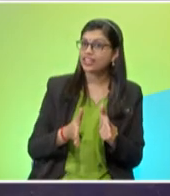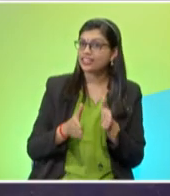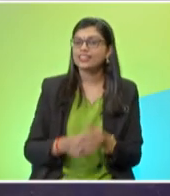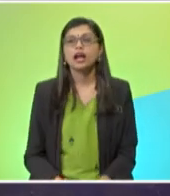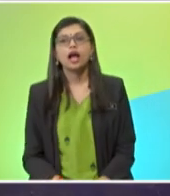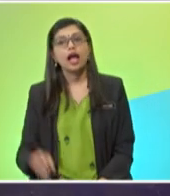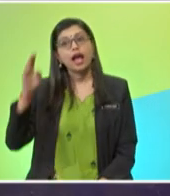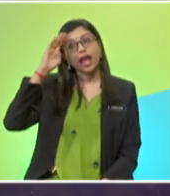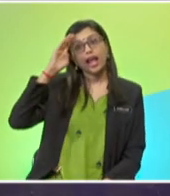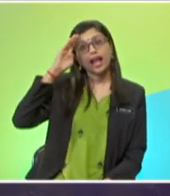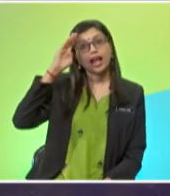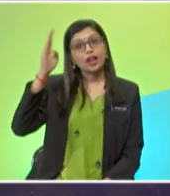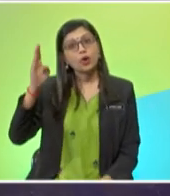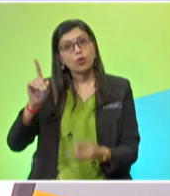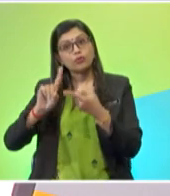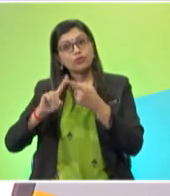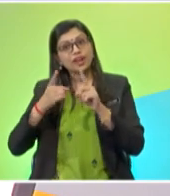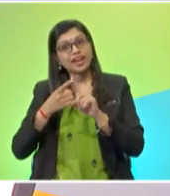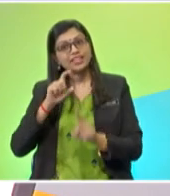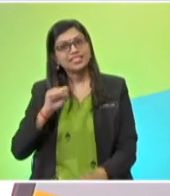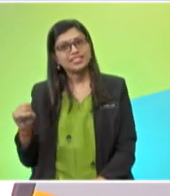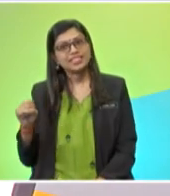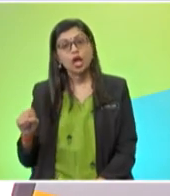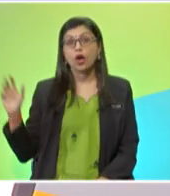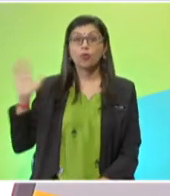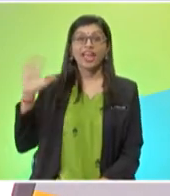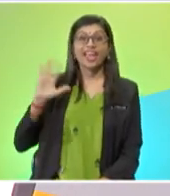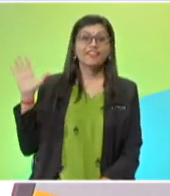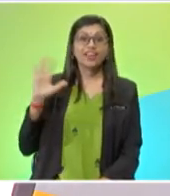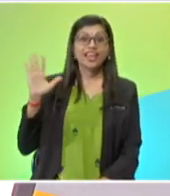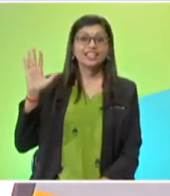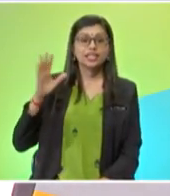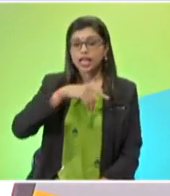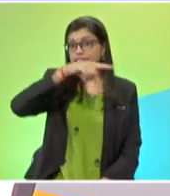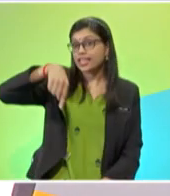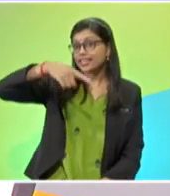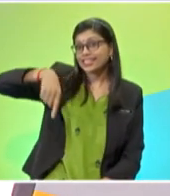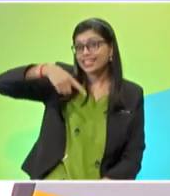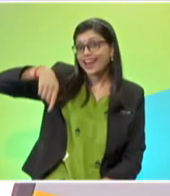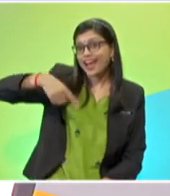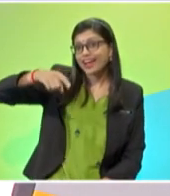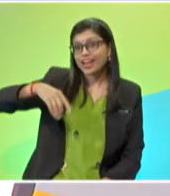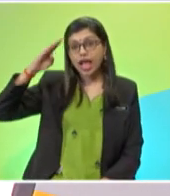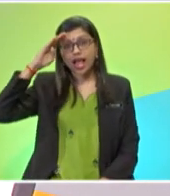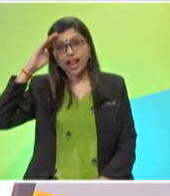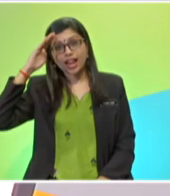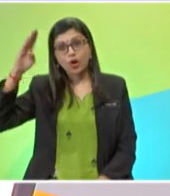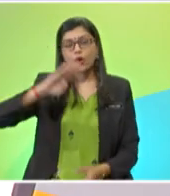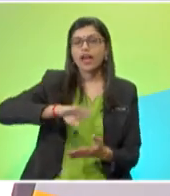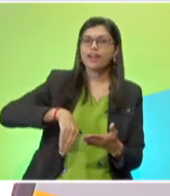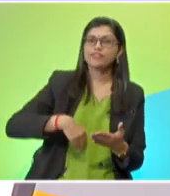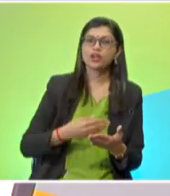teacher, hello friends, wave hands and turn around.